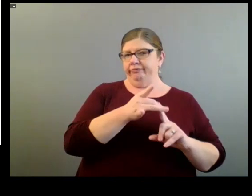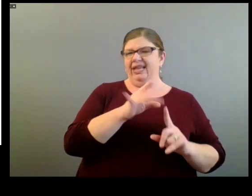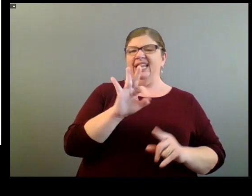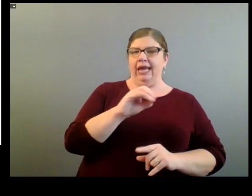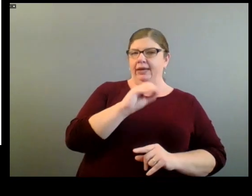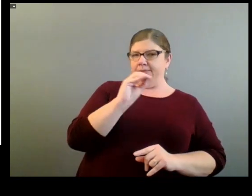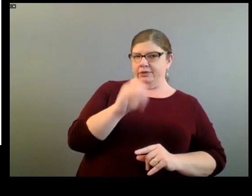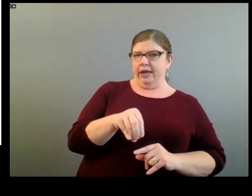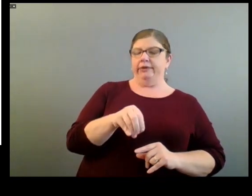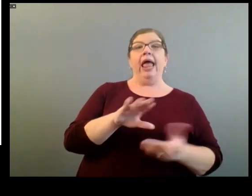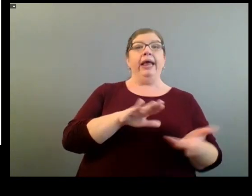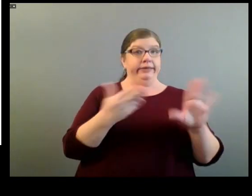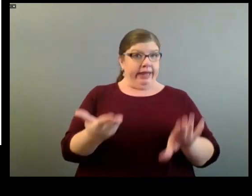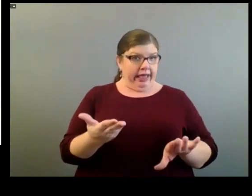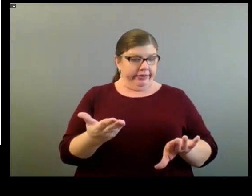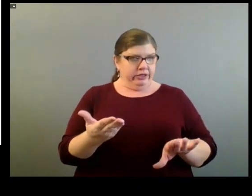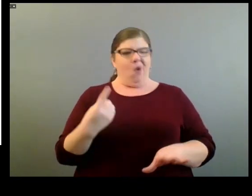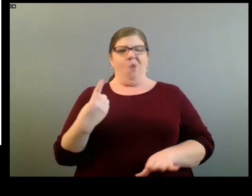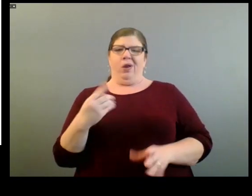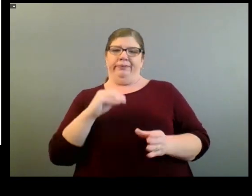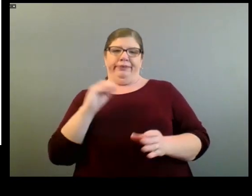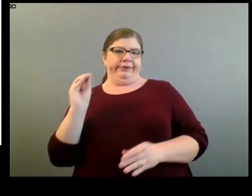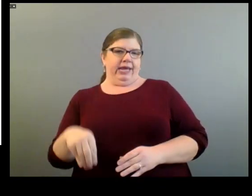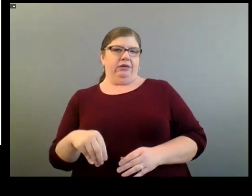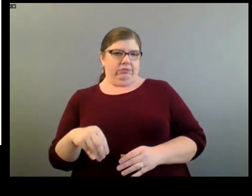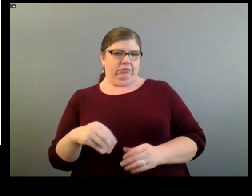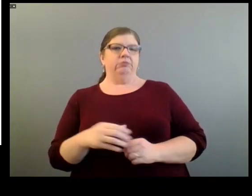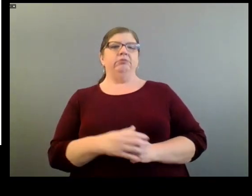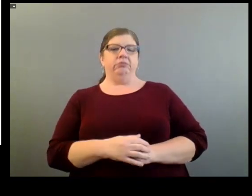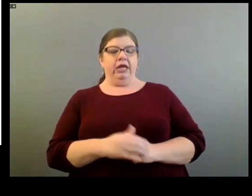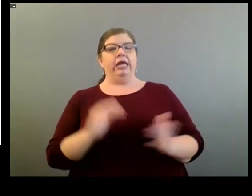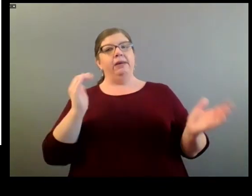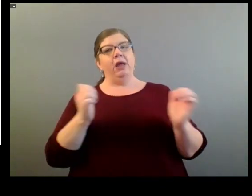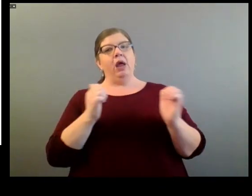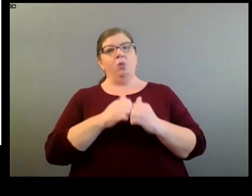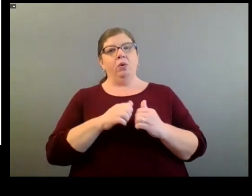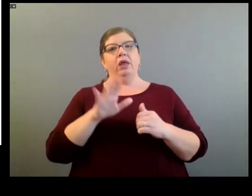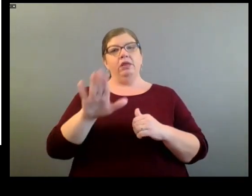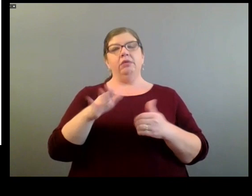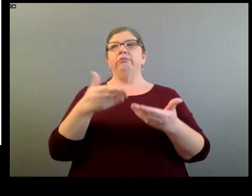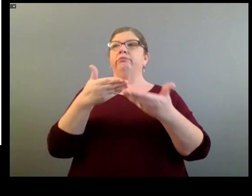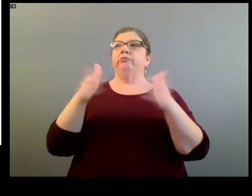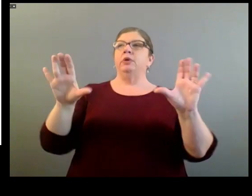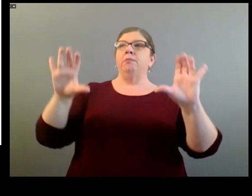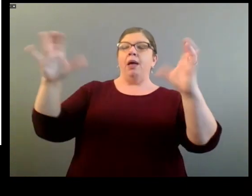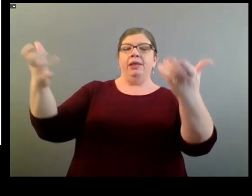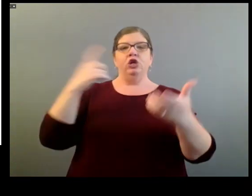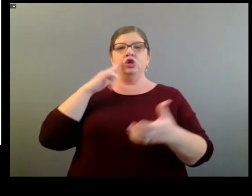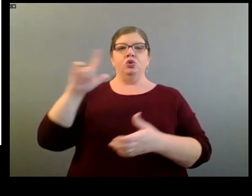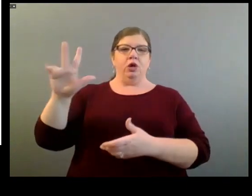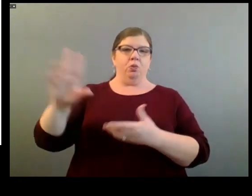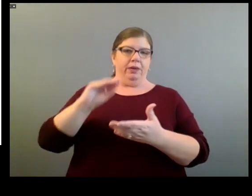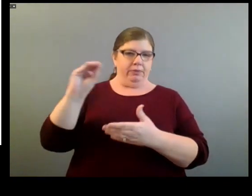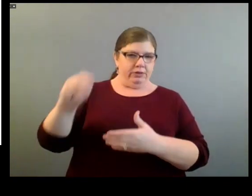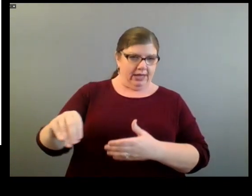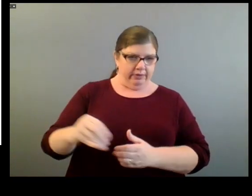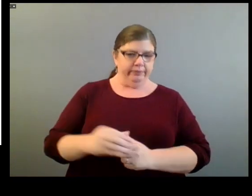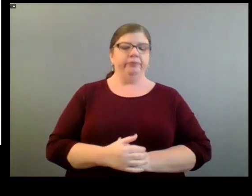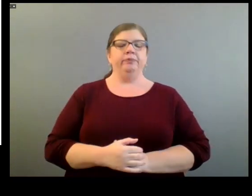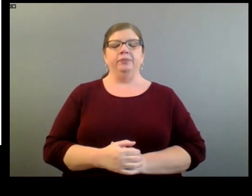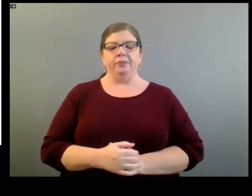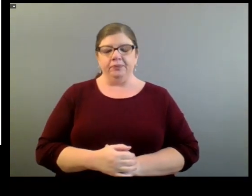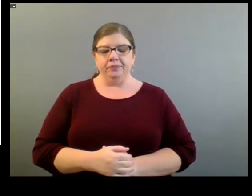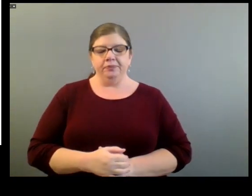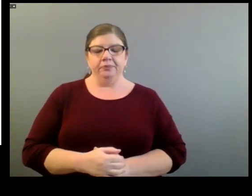and deaths at 1% than their relative population at 23%. It should